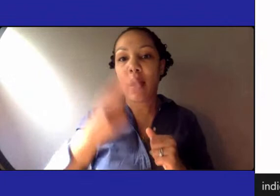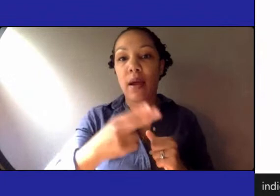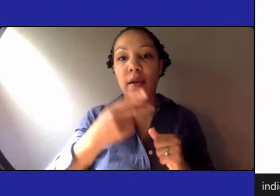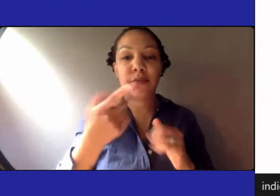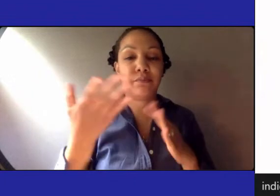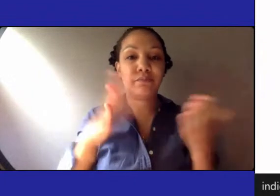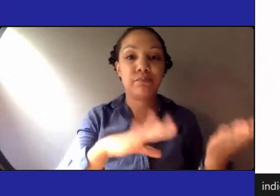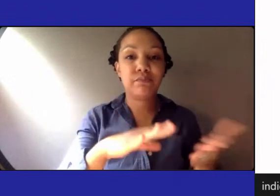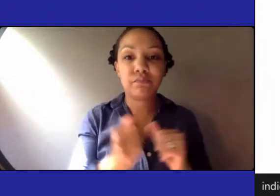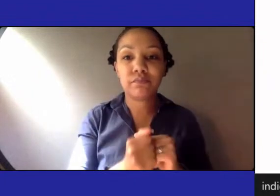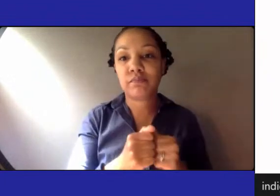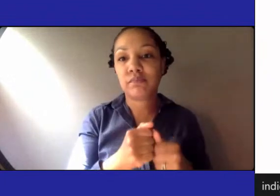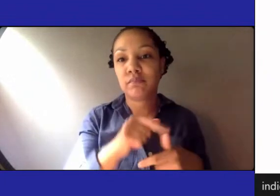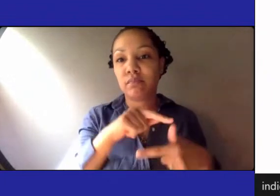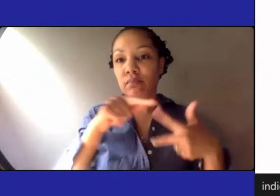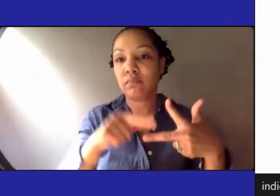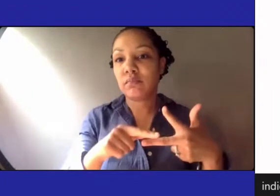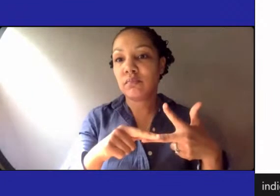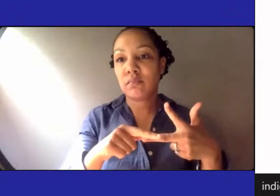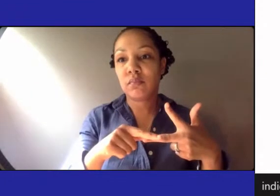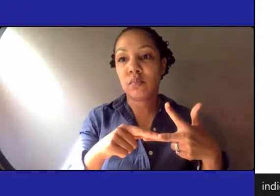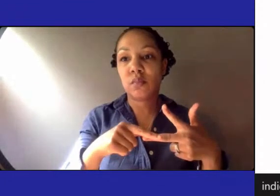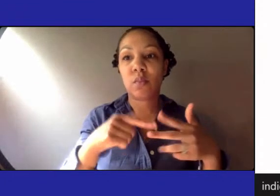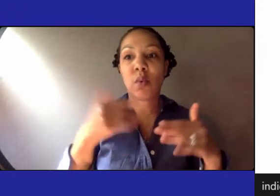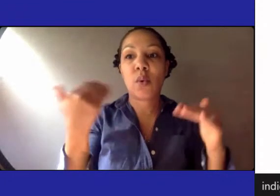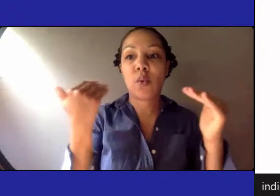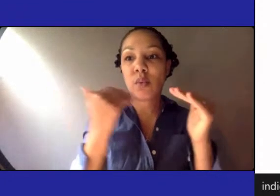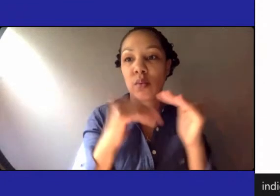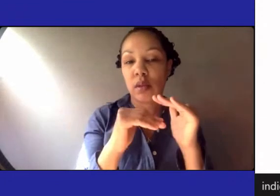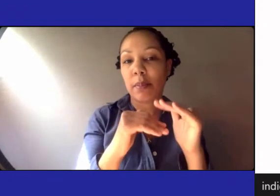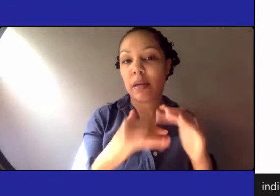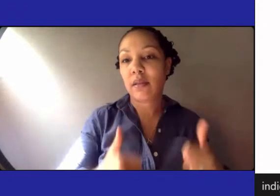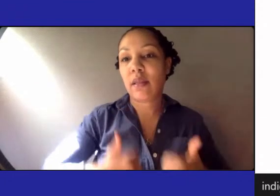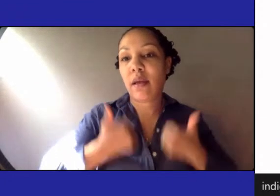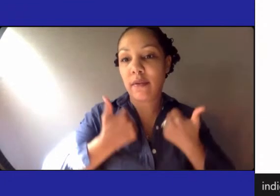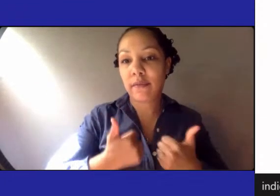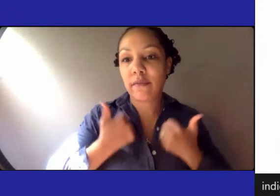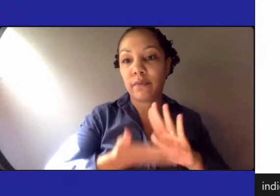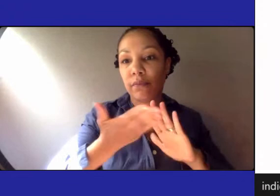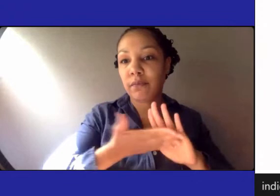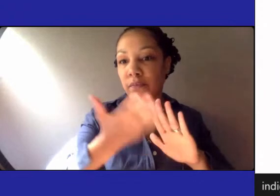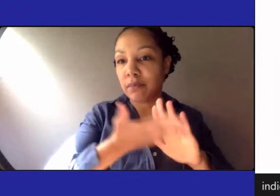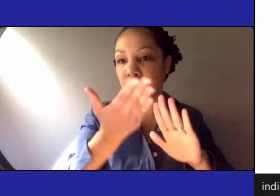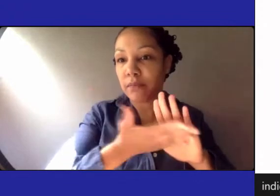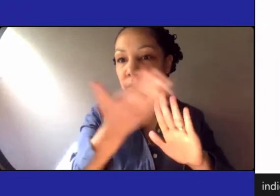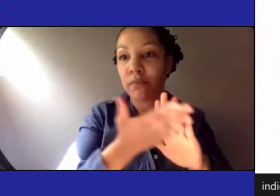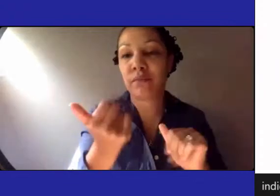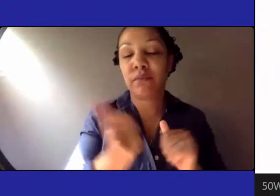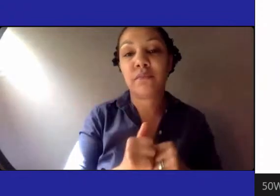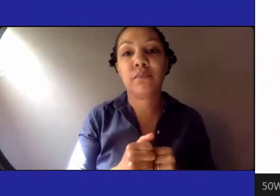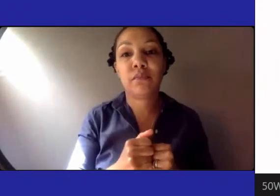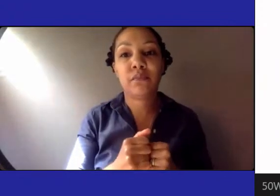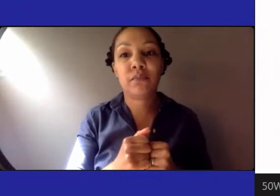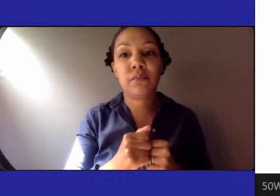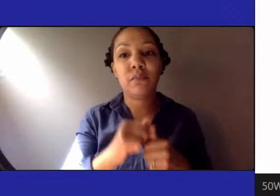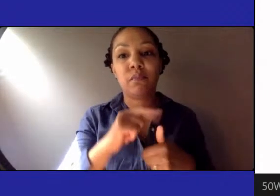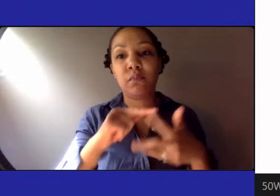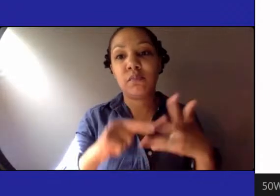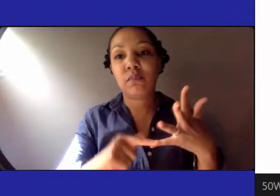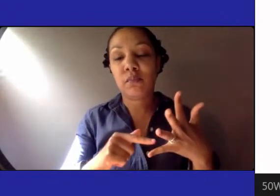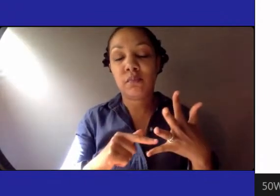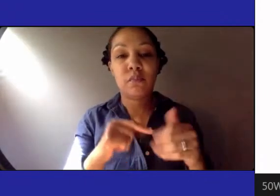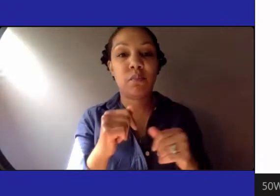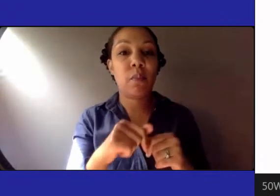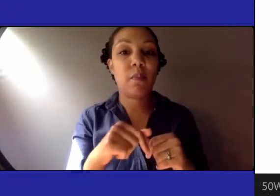lifespans, and poorer outcomes in the face of chronic diseases. Therefore, New York City Health and Hospitals reaffirms its